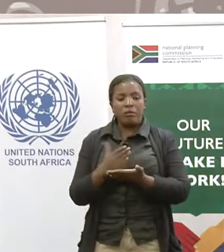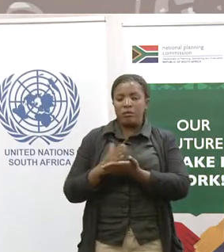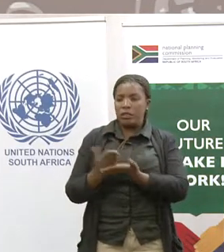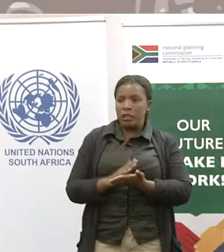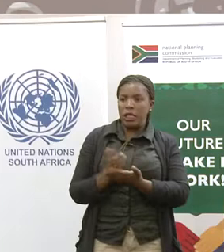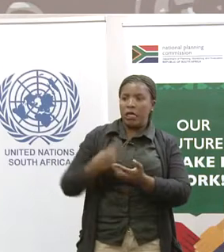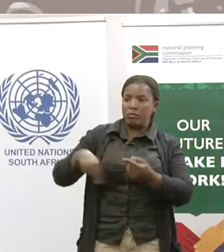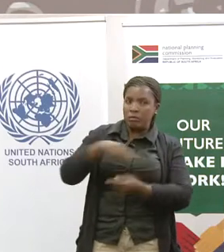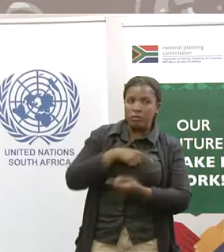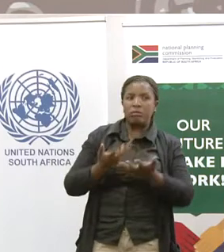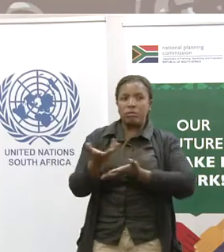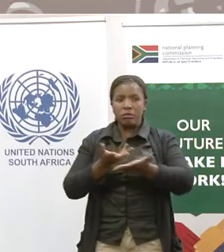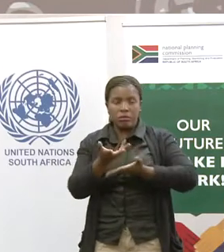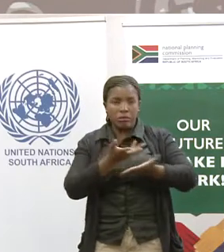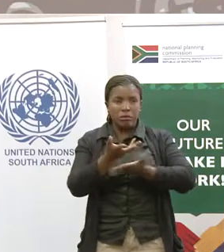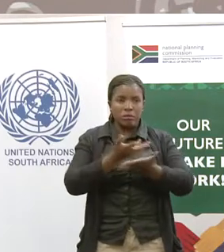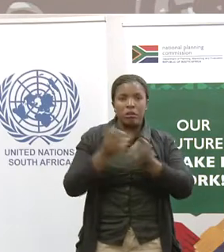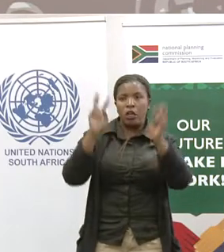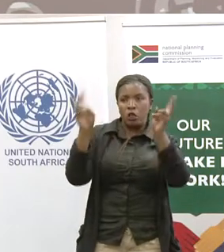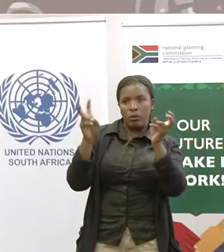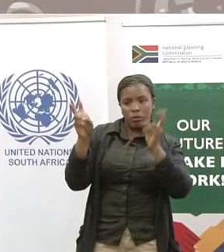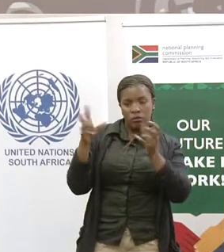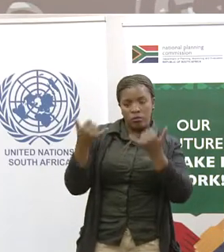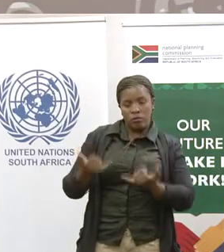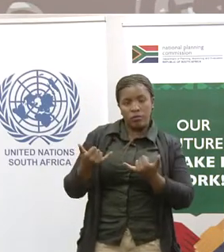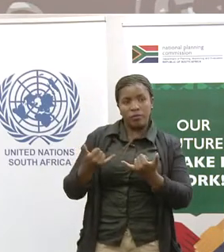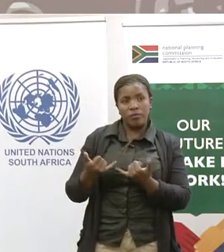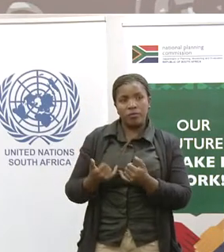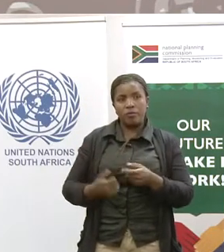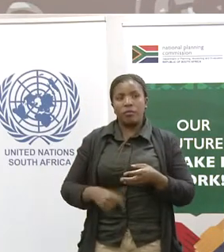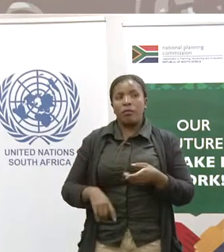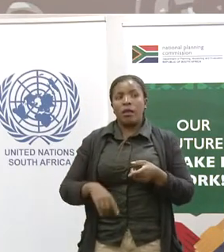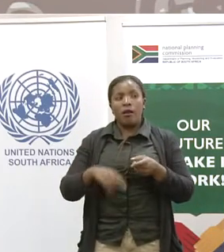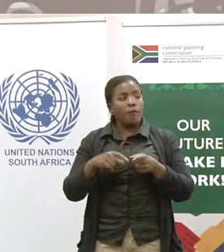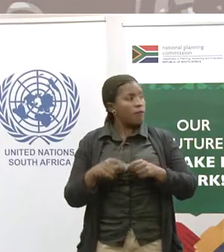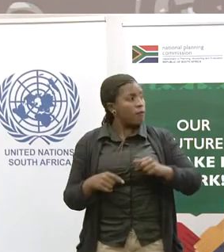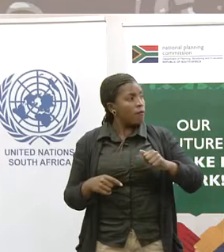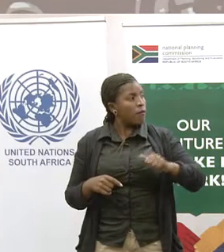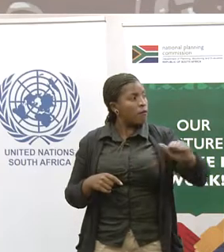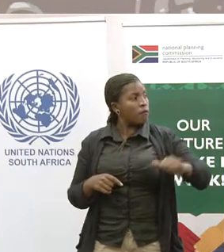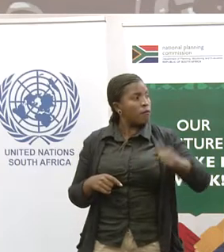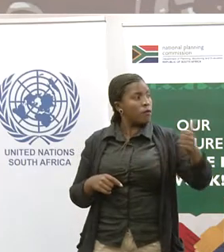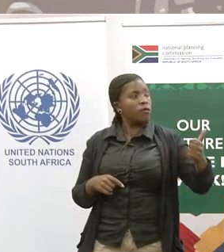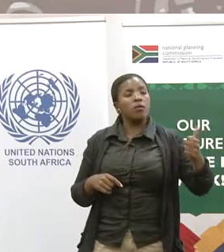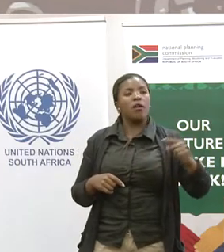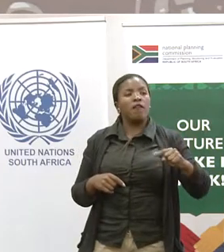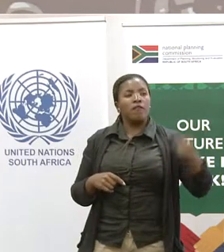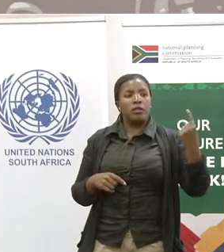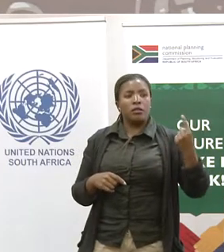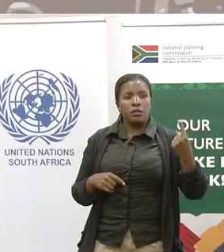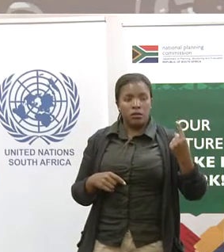thoughts around the topic and the theme. Our first panelist is